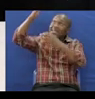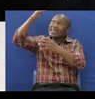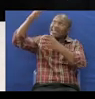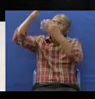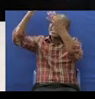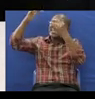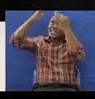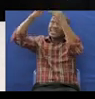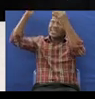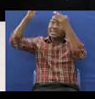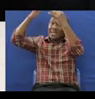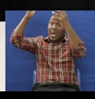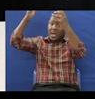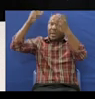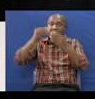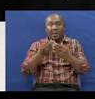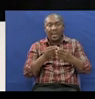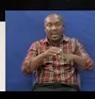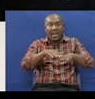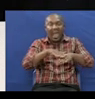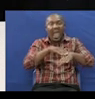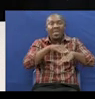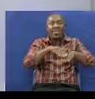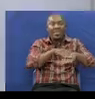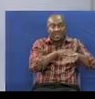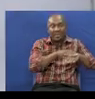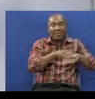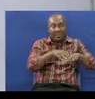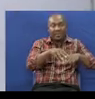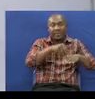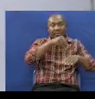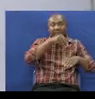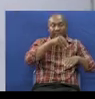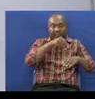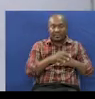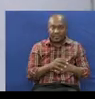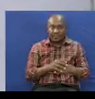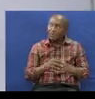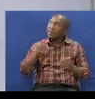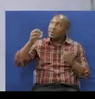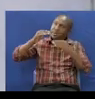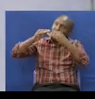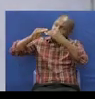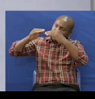A sky and the Earth, that is the meeting zone, what was called